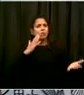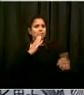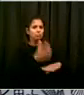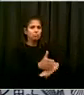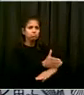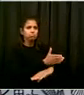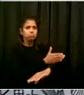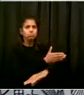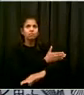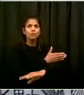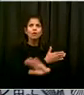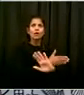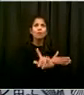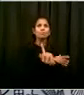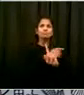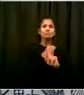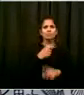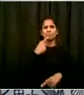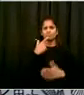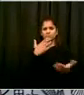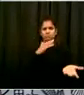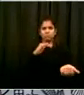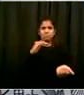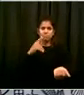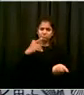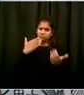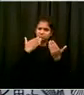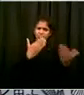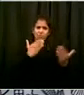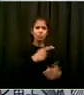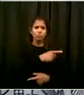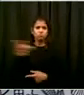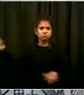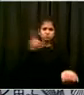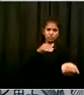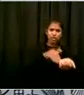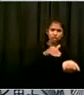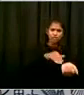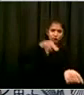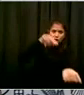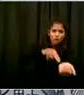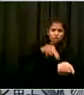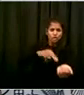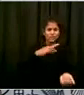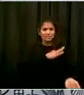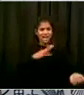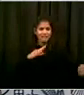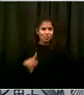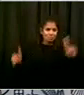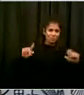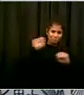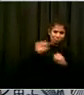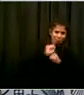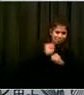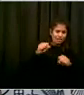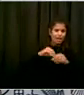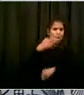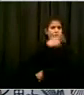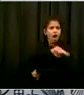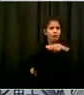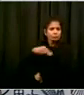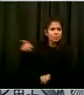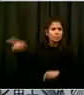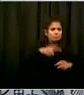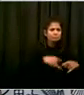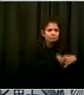Everyone worked together to overcome this. So now we're going into a tough stretch. We have a new challenge. It is a challenge we can